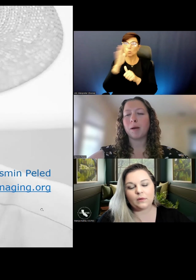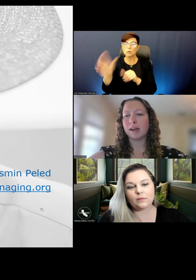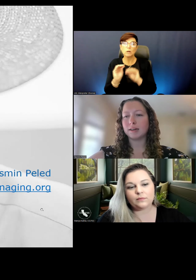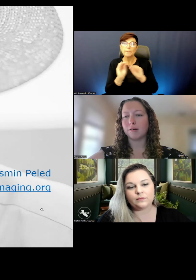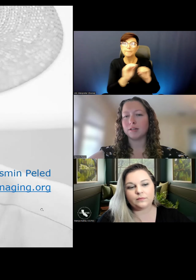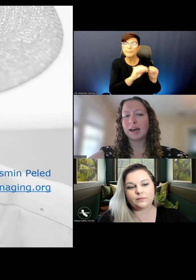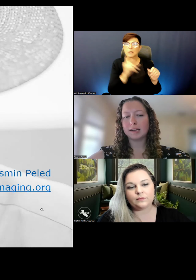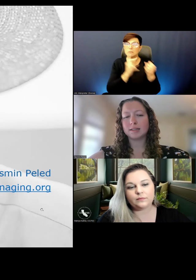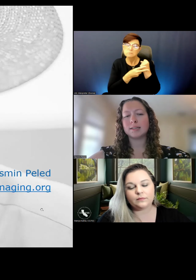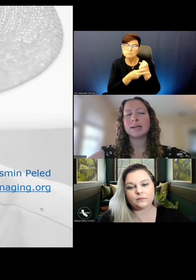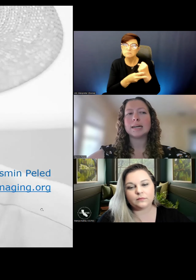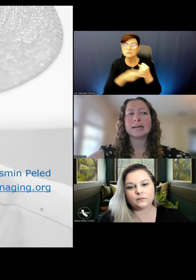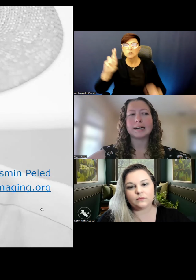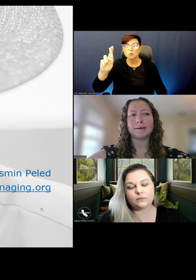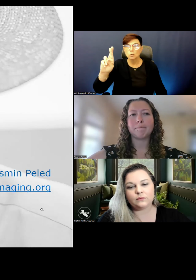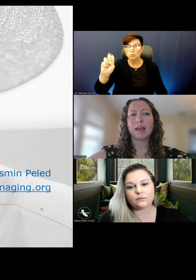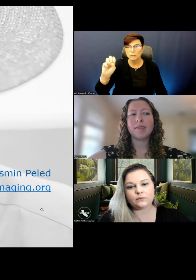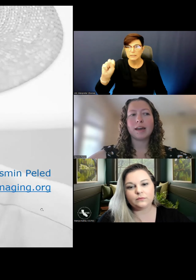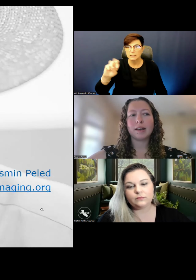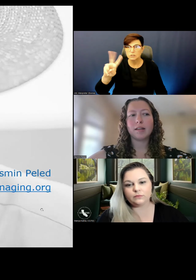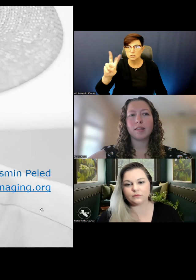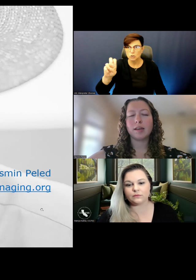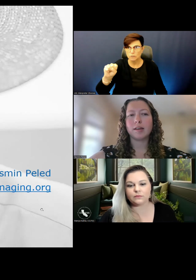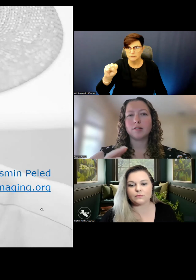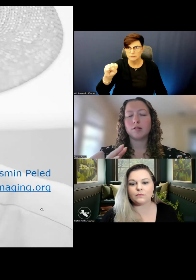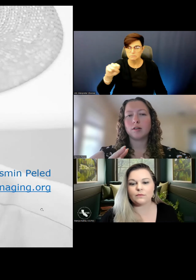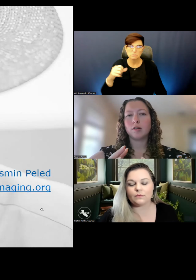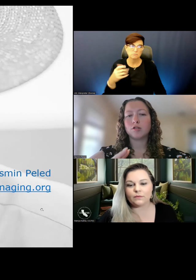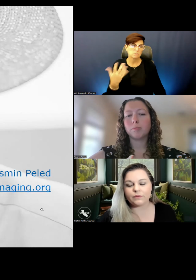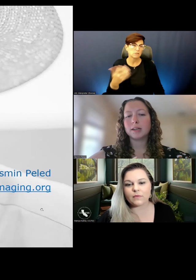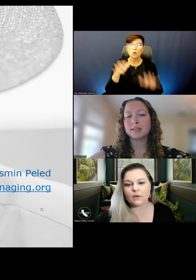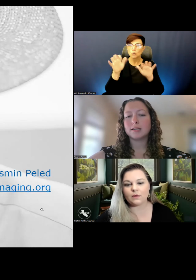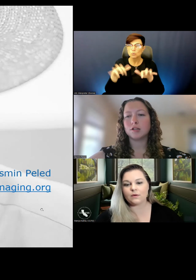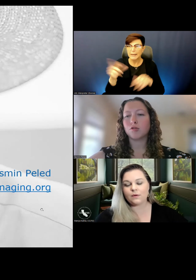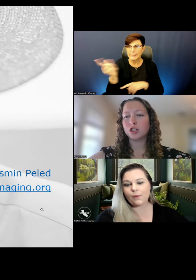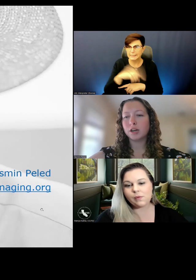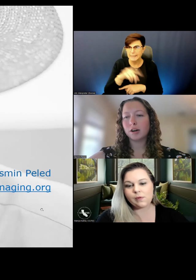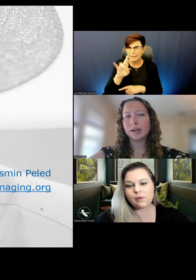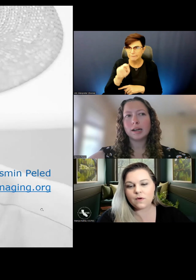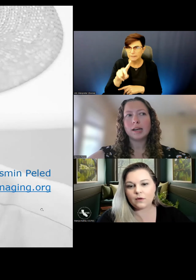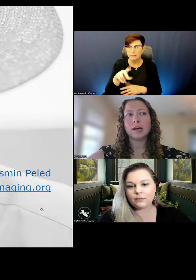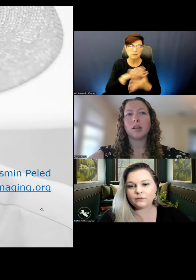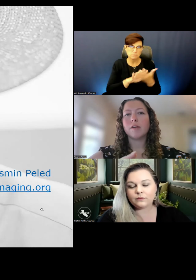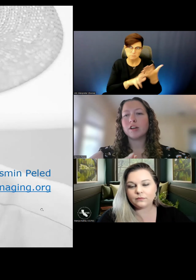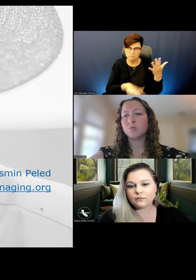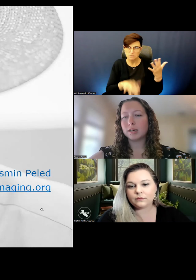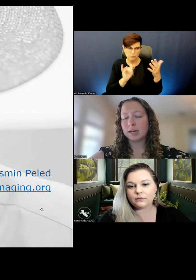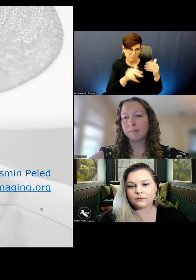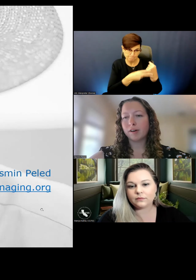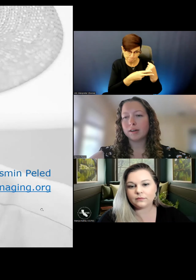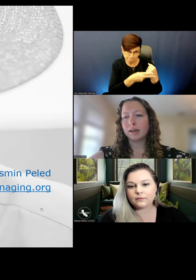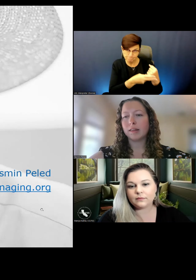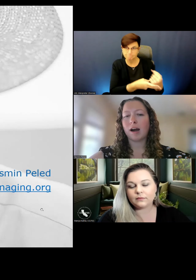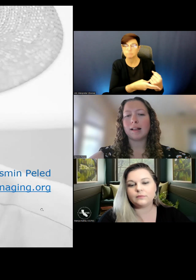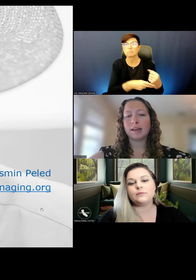they're paying down debts. And then the surplus that's discretionary, a lot of it is